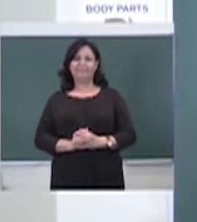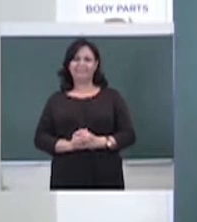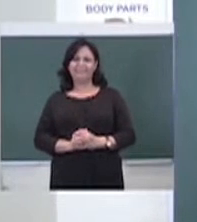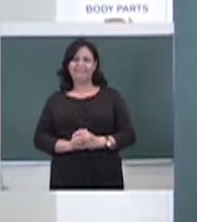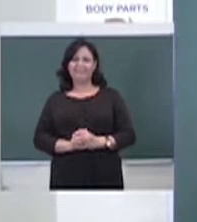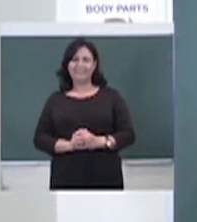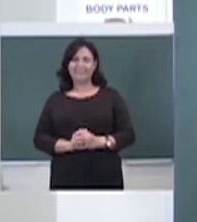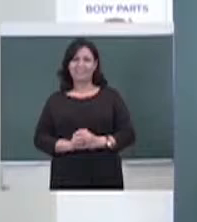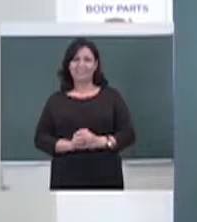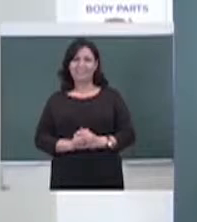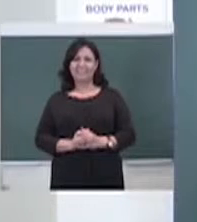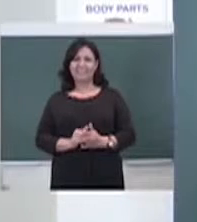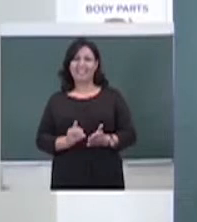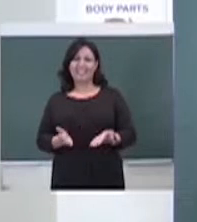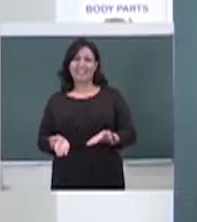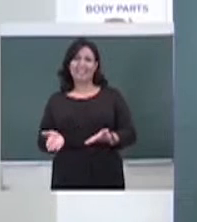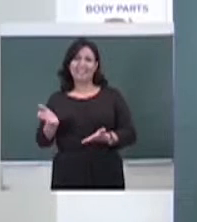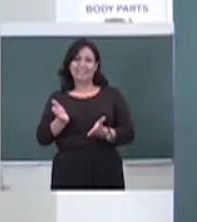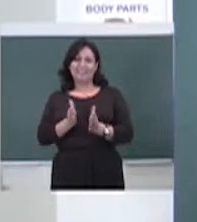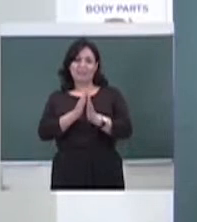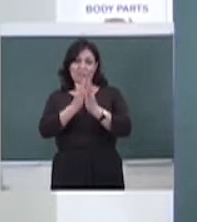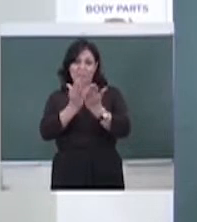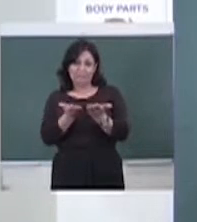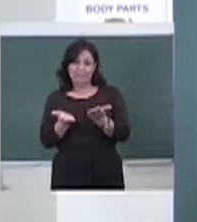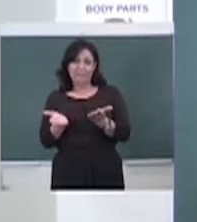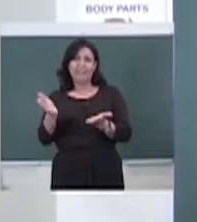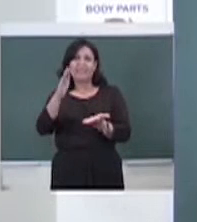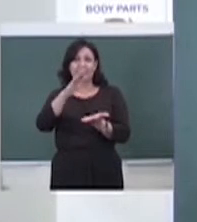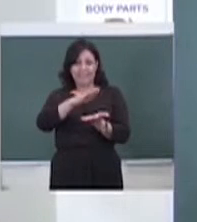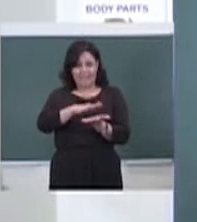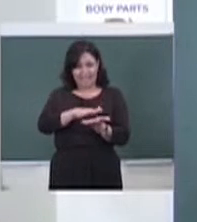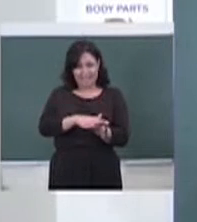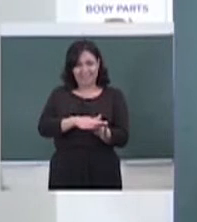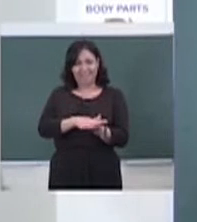and turn your page to the next exercise.